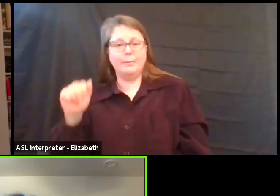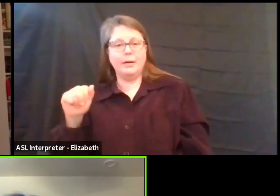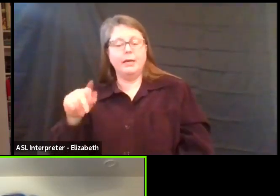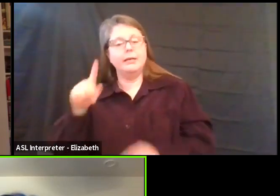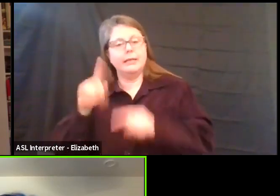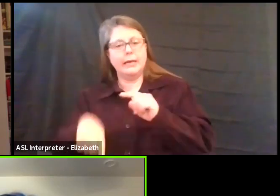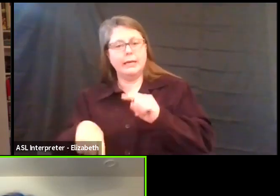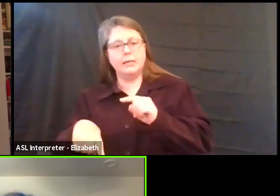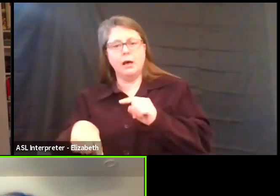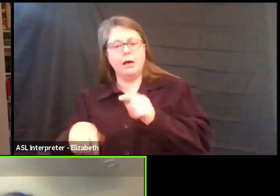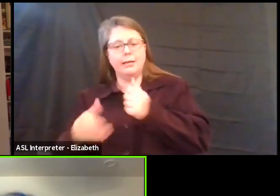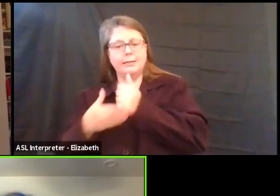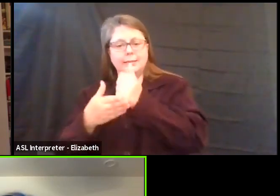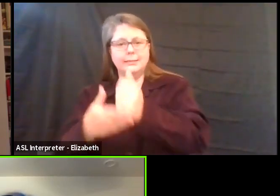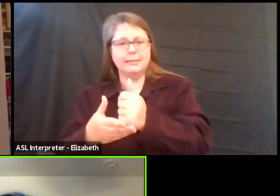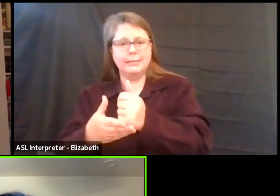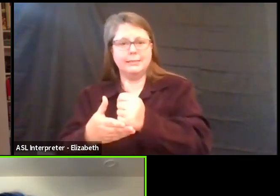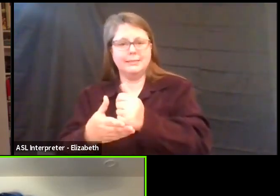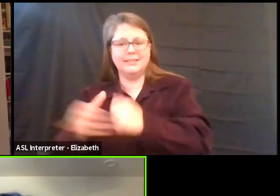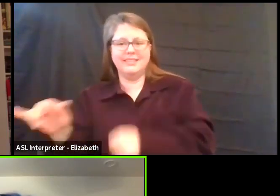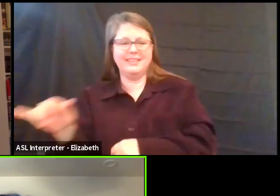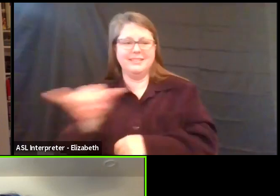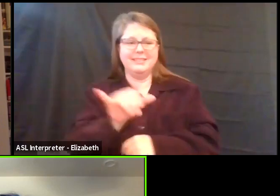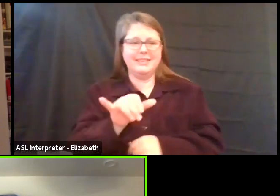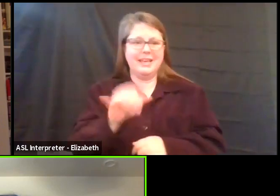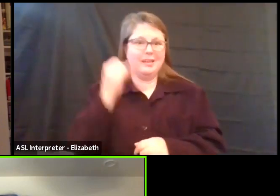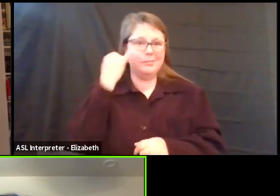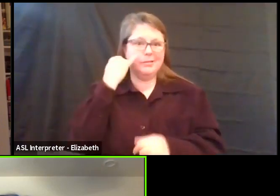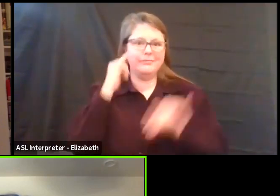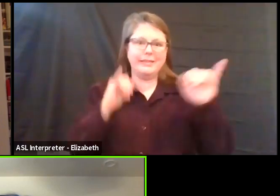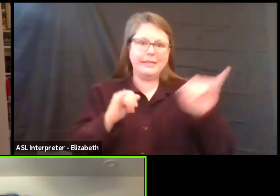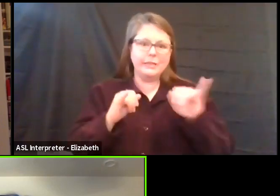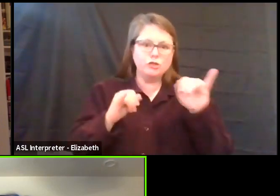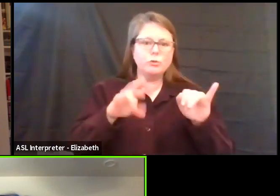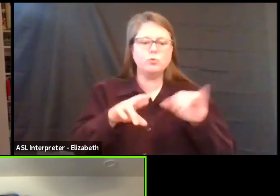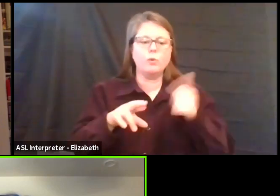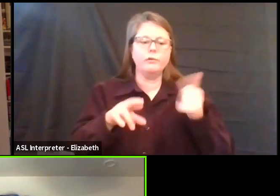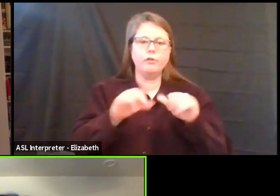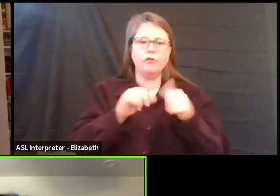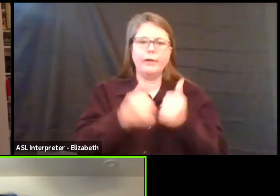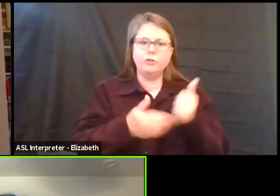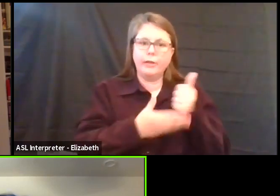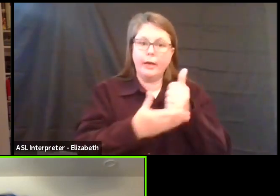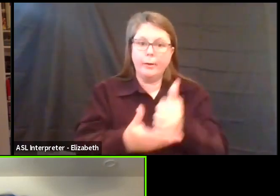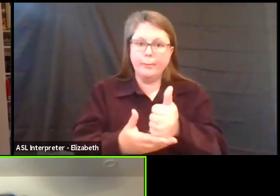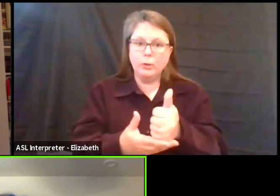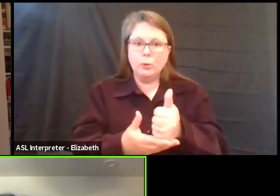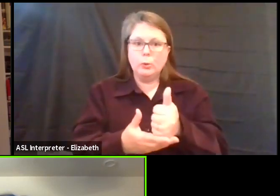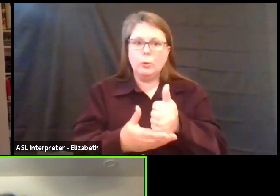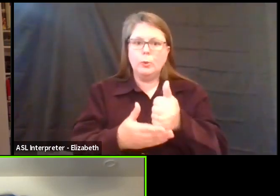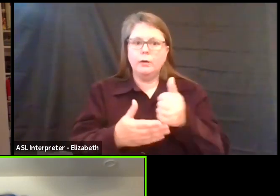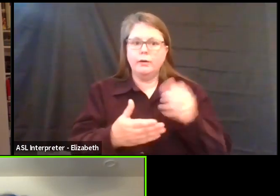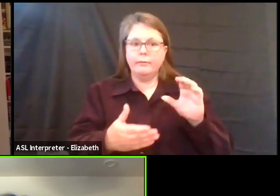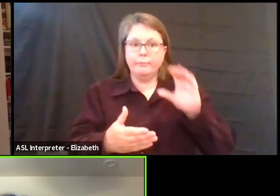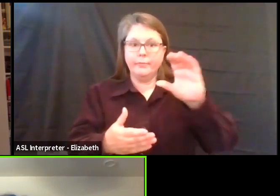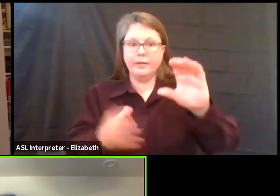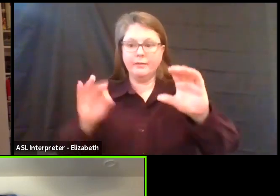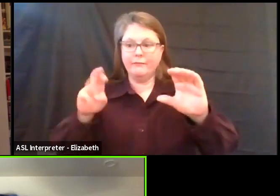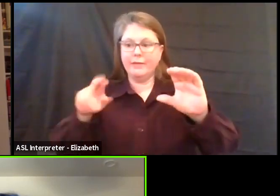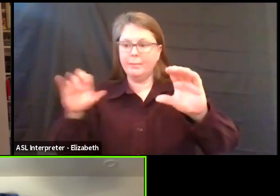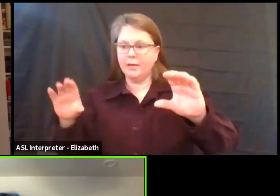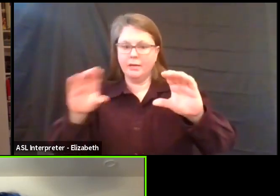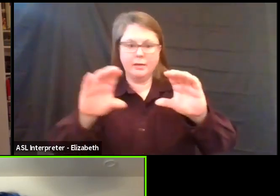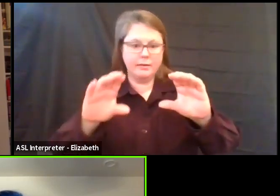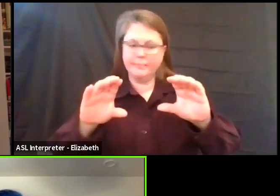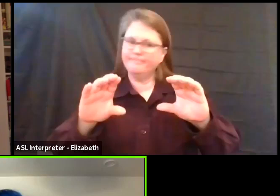that goes out. So we want to make sure that you are able to access FEMA resources. And if